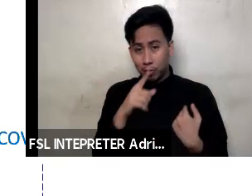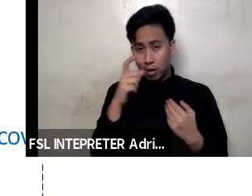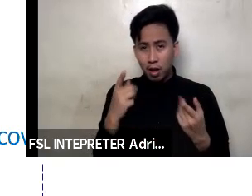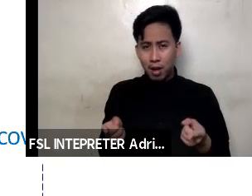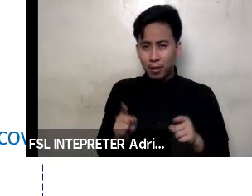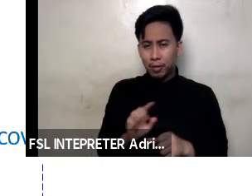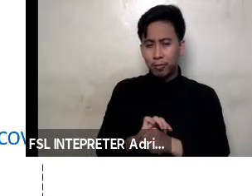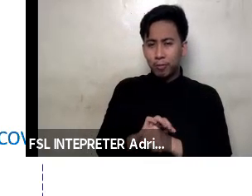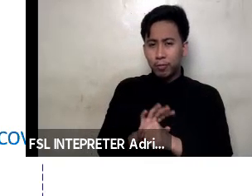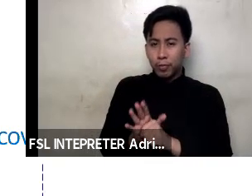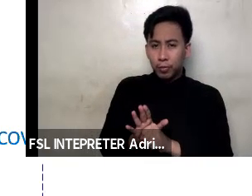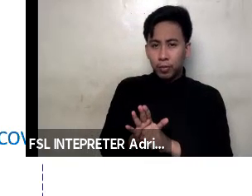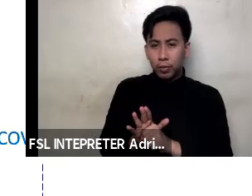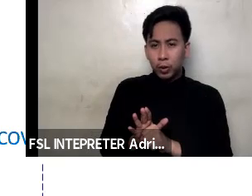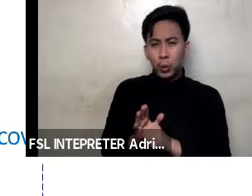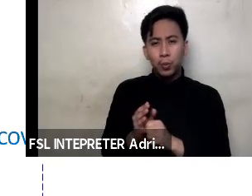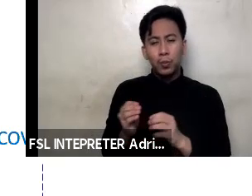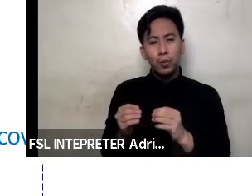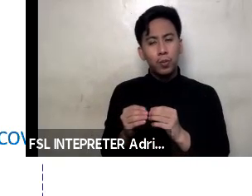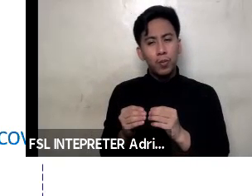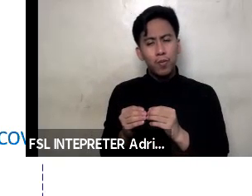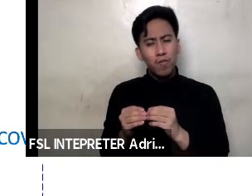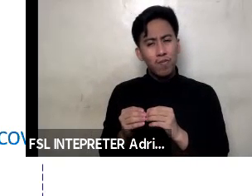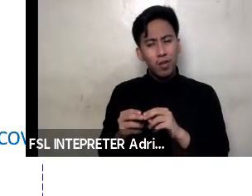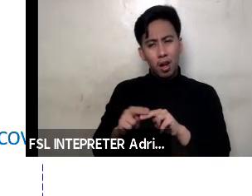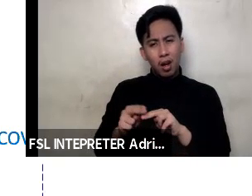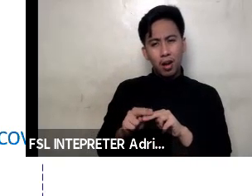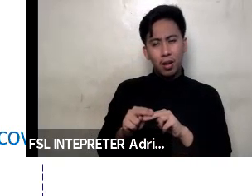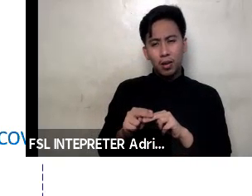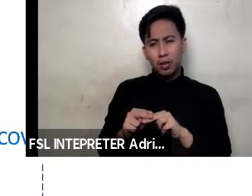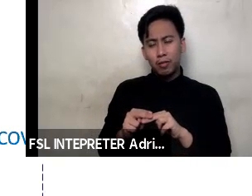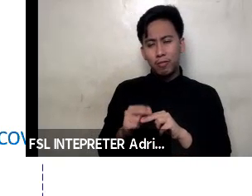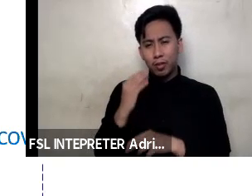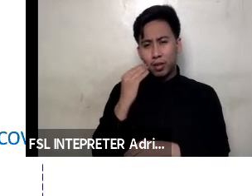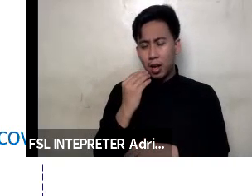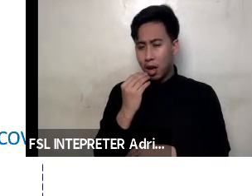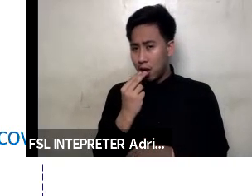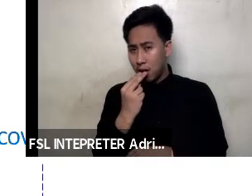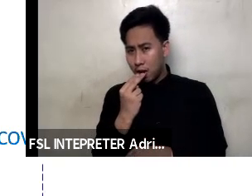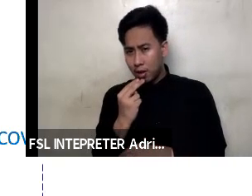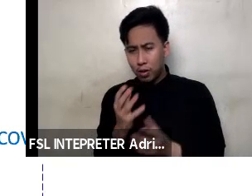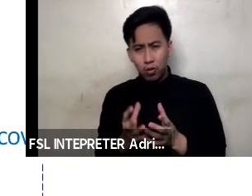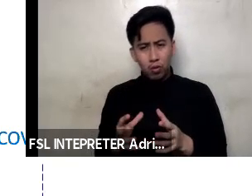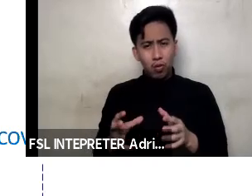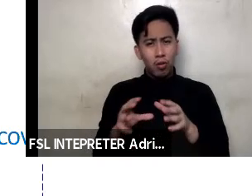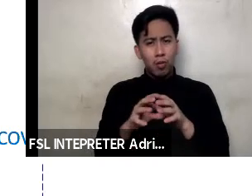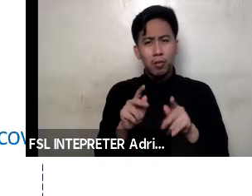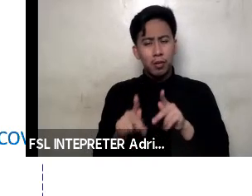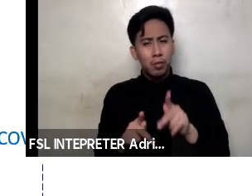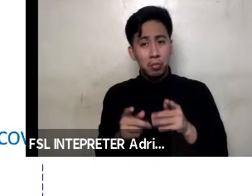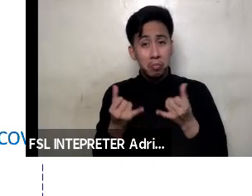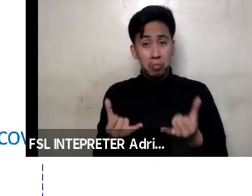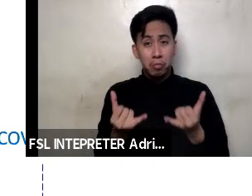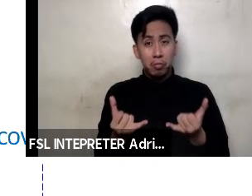it again increased to some certain number. Like the global undernourished people is now